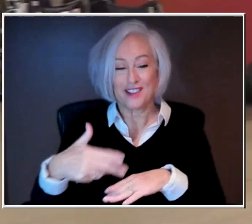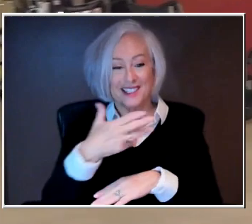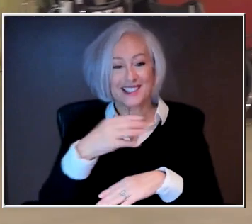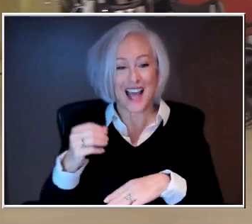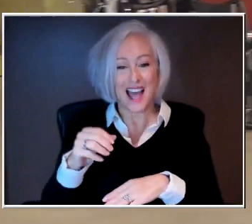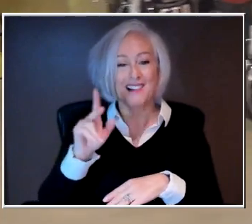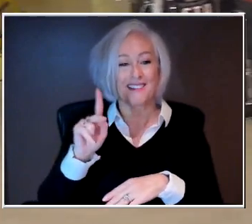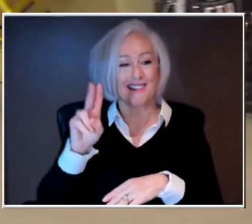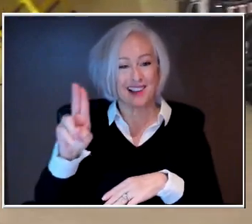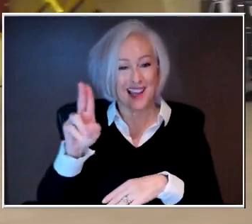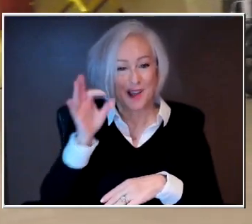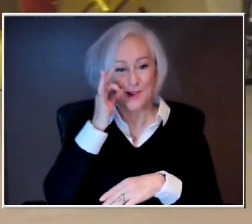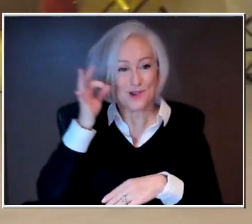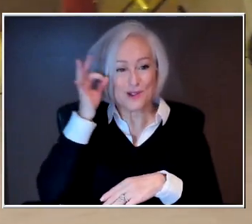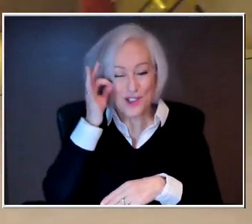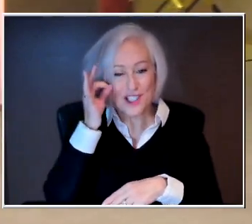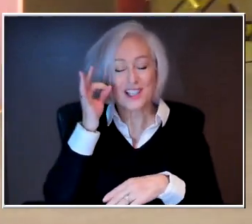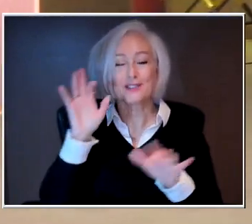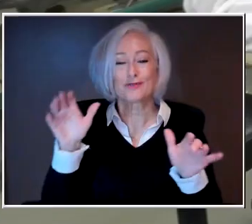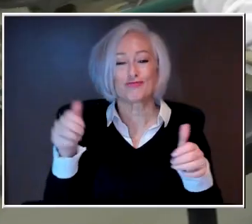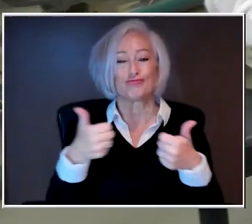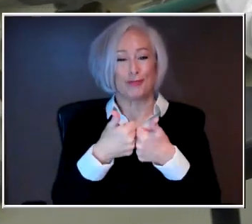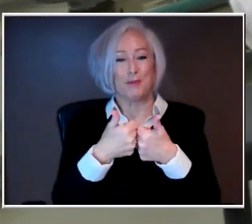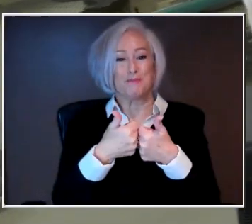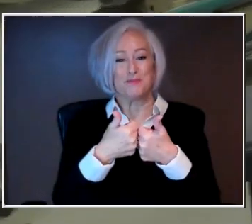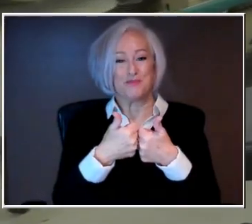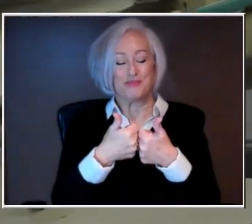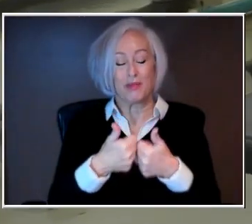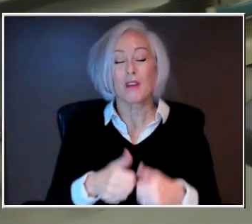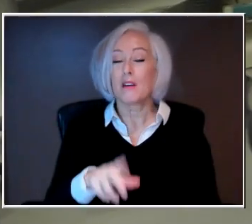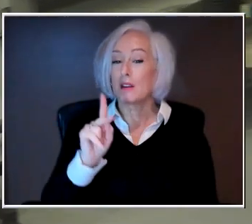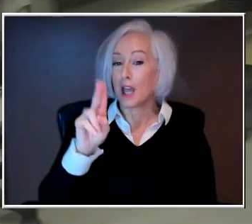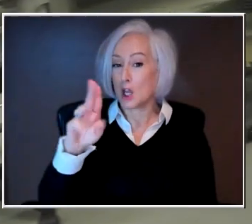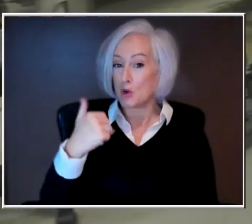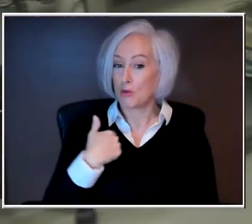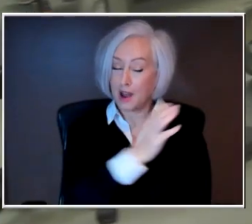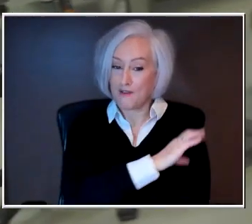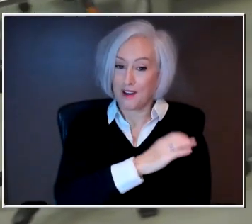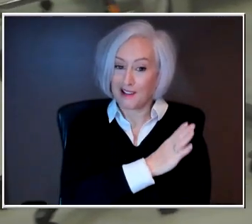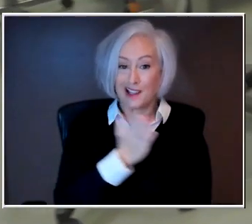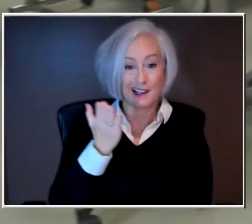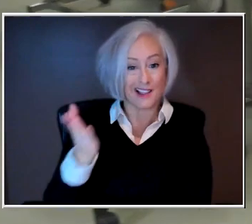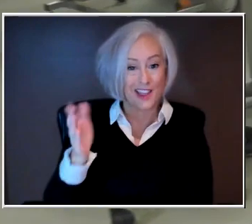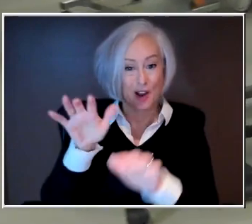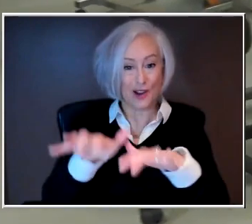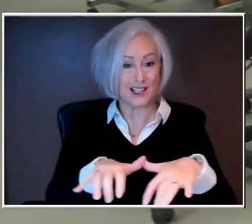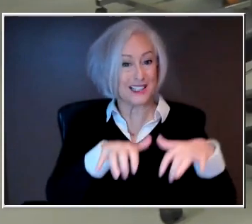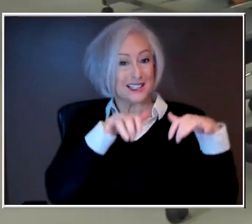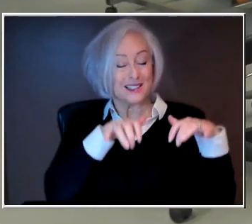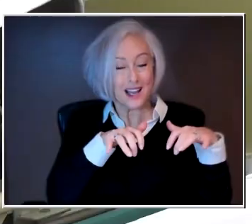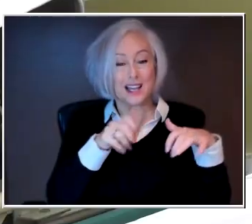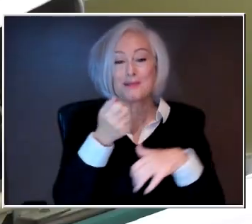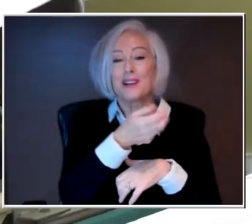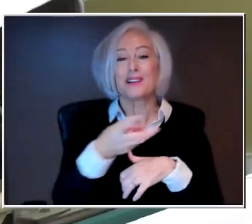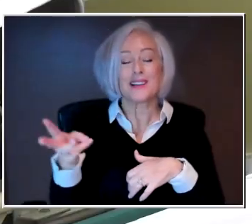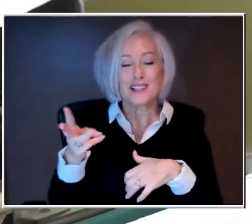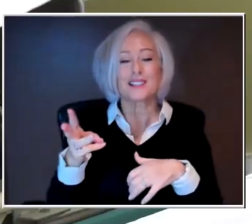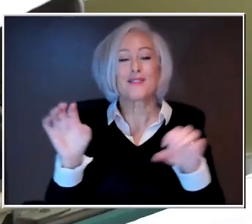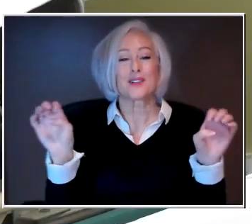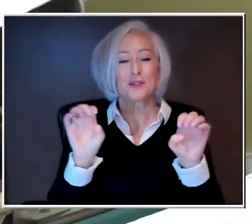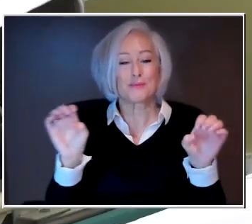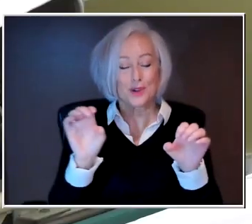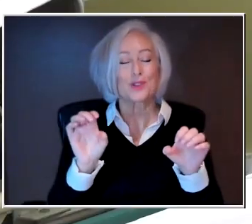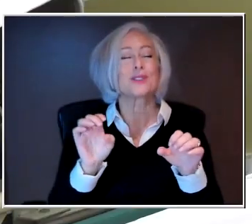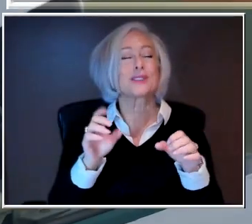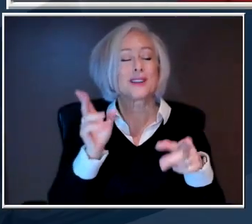Health System has a clinic at the stadium, plus several first aid stations ready to treat the fans in the stand.